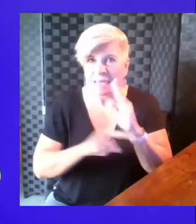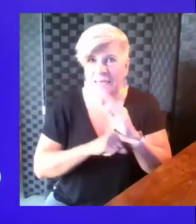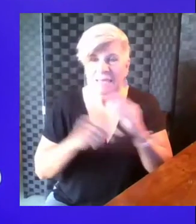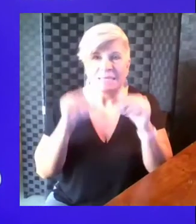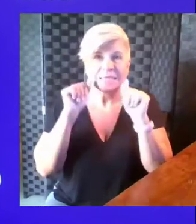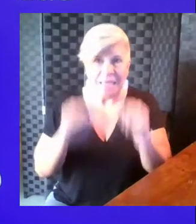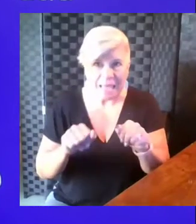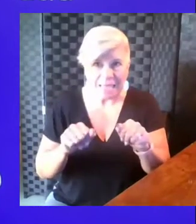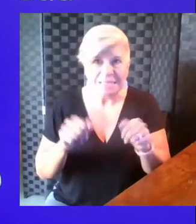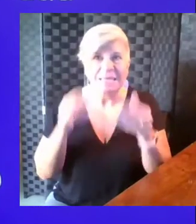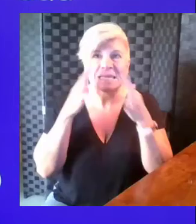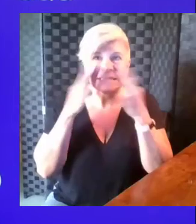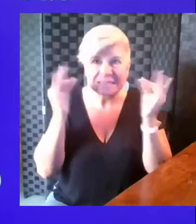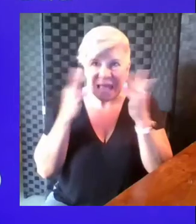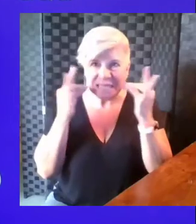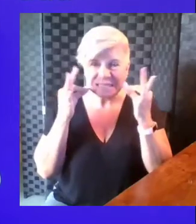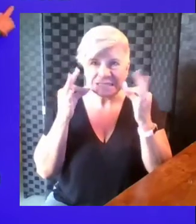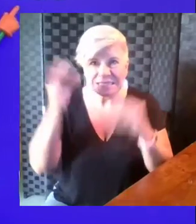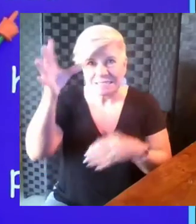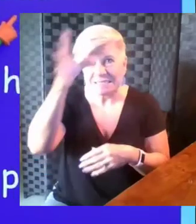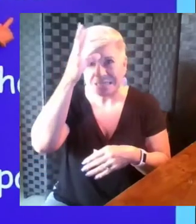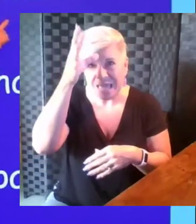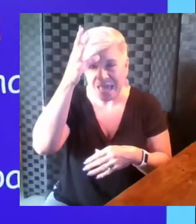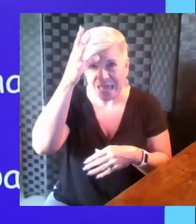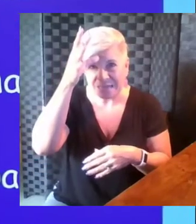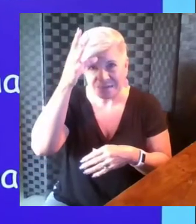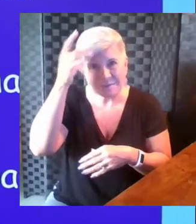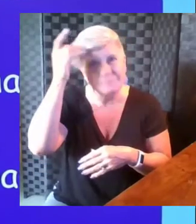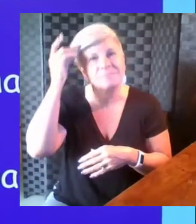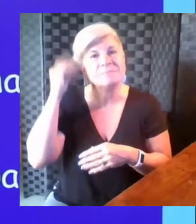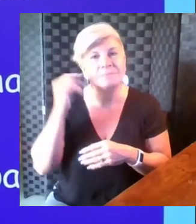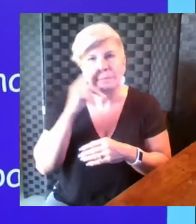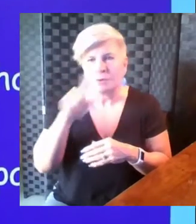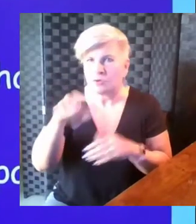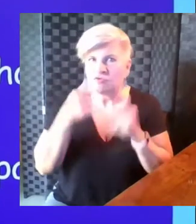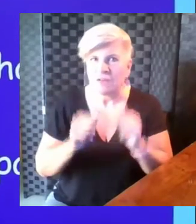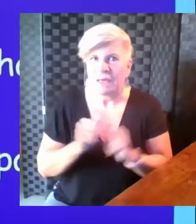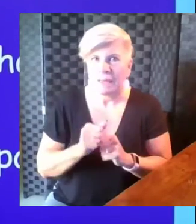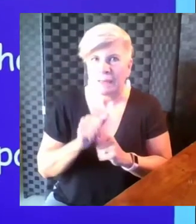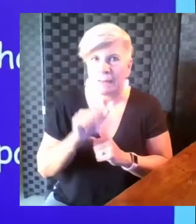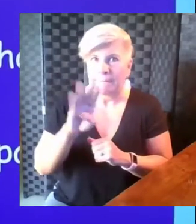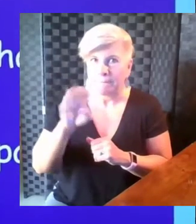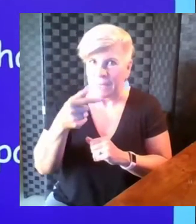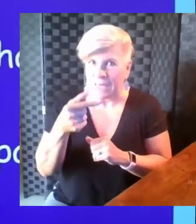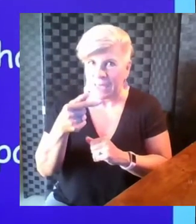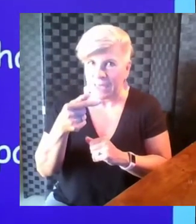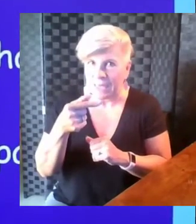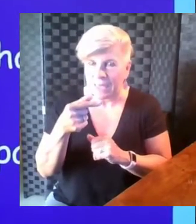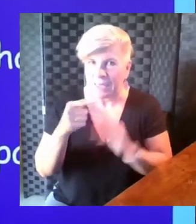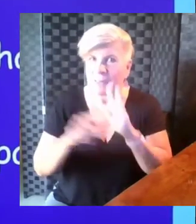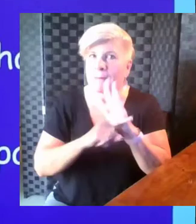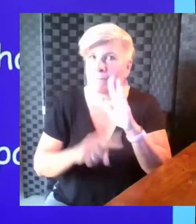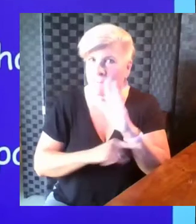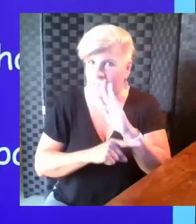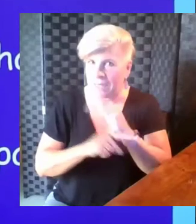Bag, can, cat, dad. You try.